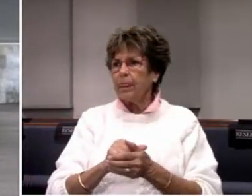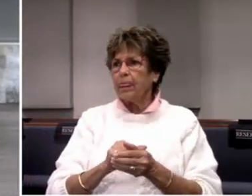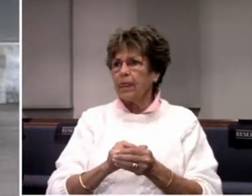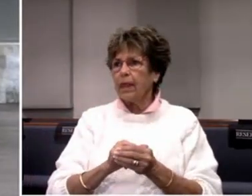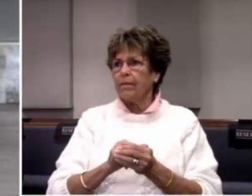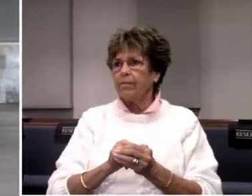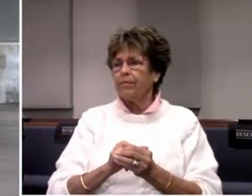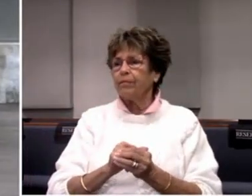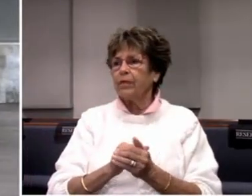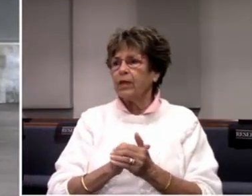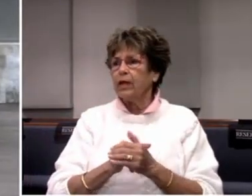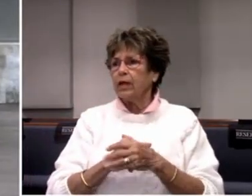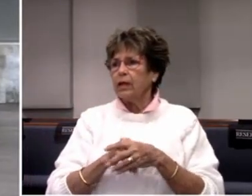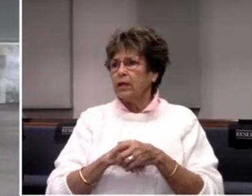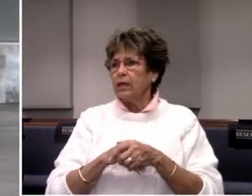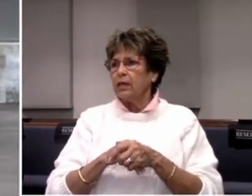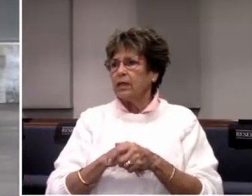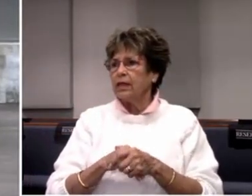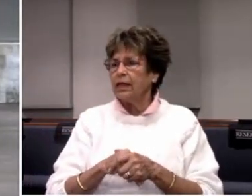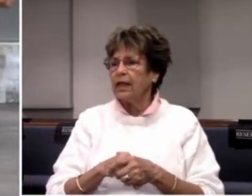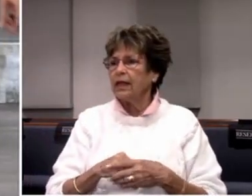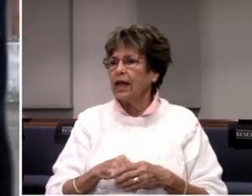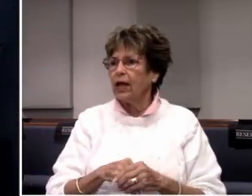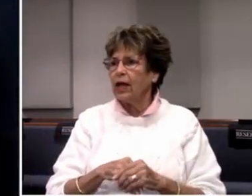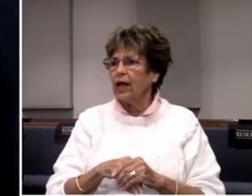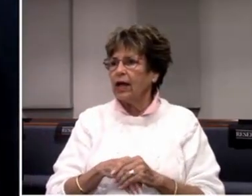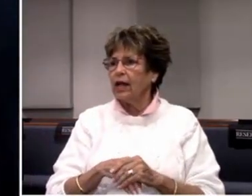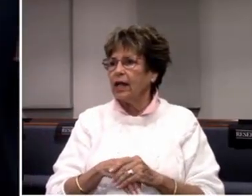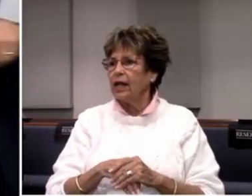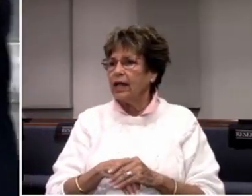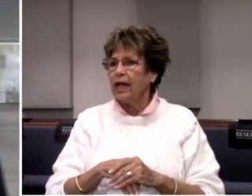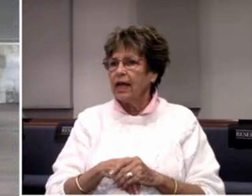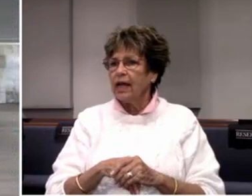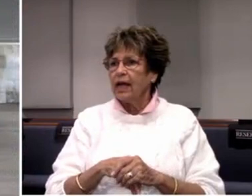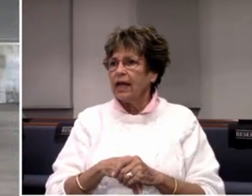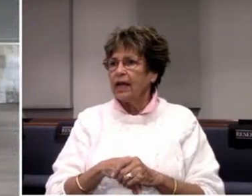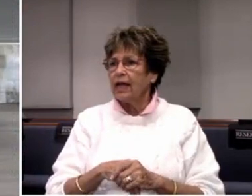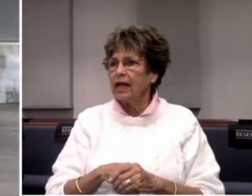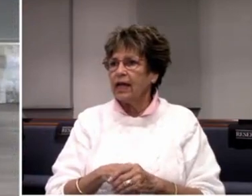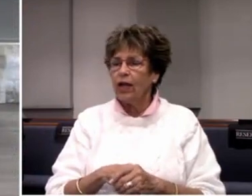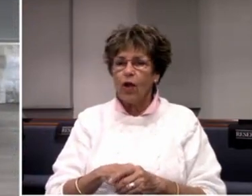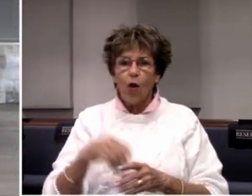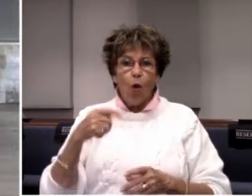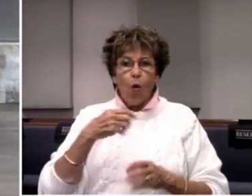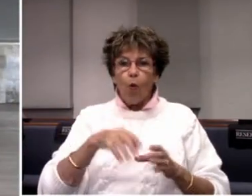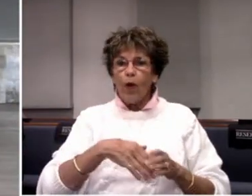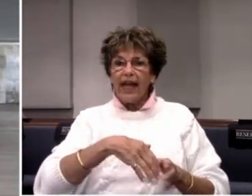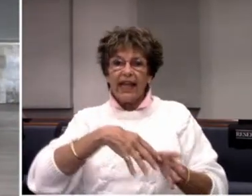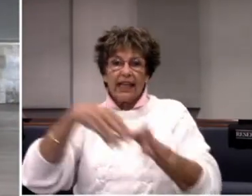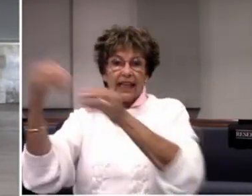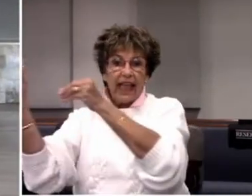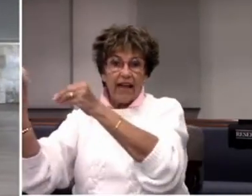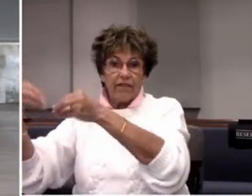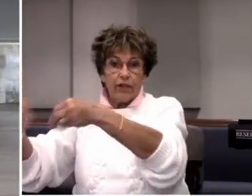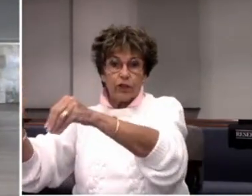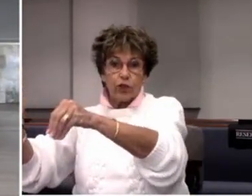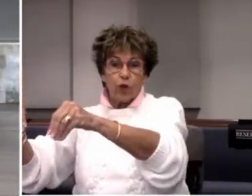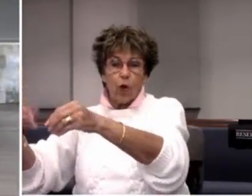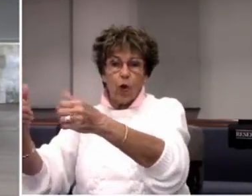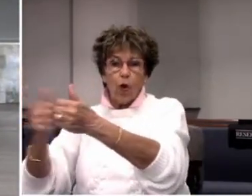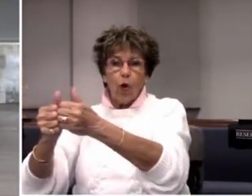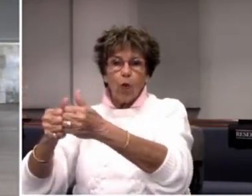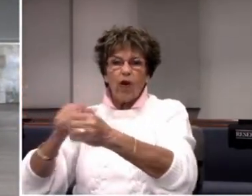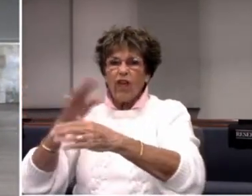sucker blind. We never paid for it. We never did anything. We walked right out. Lady checked our receipt, got all the way to the